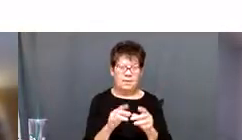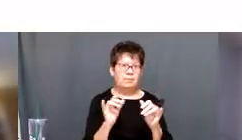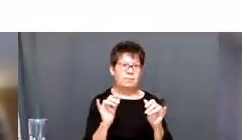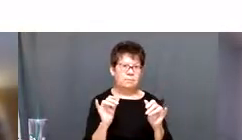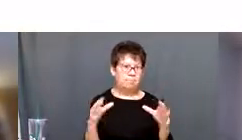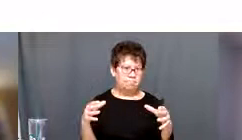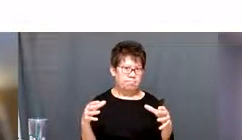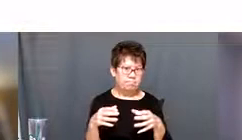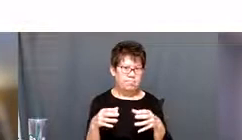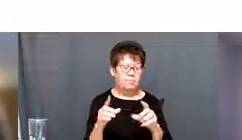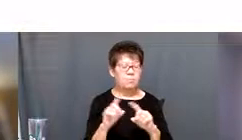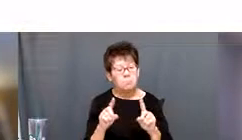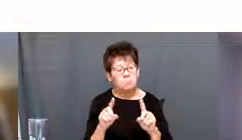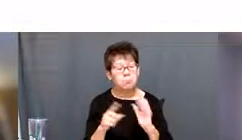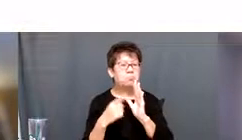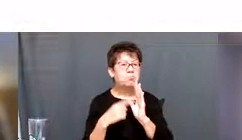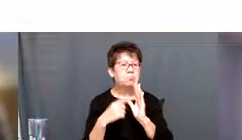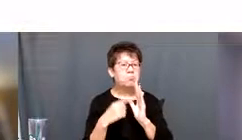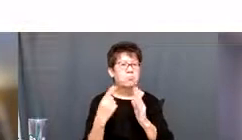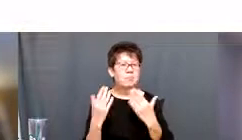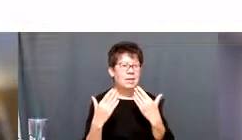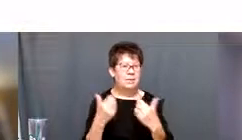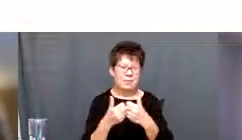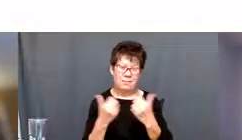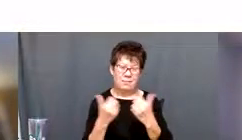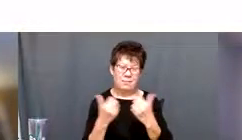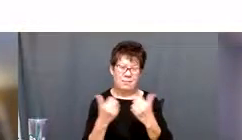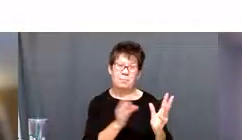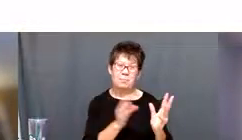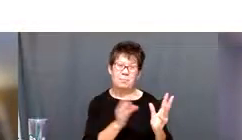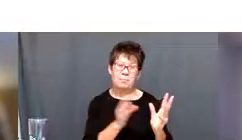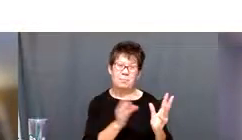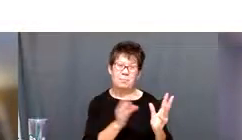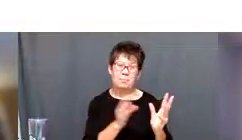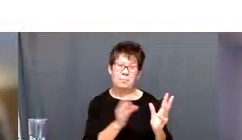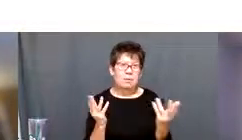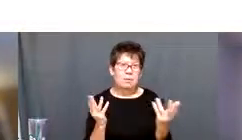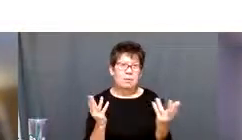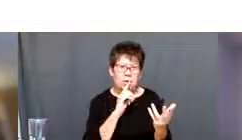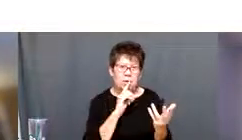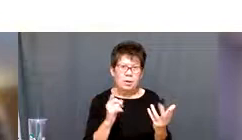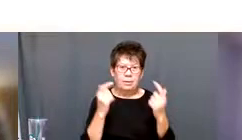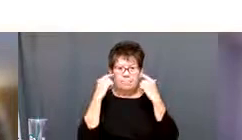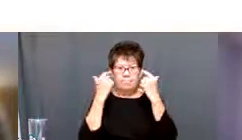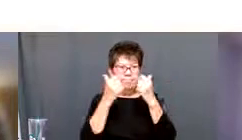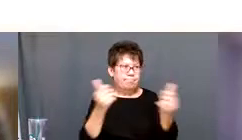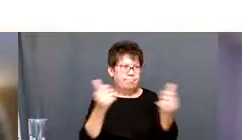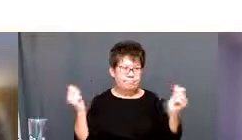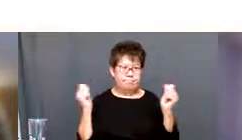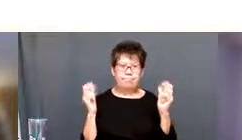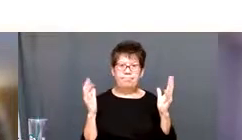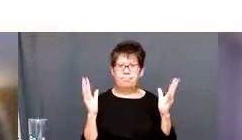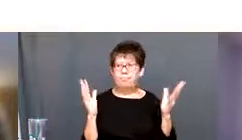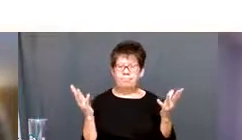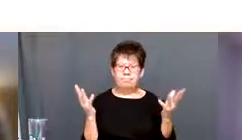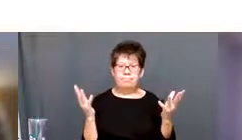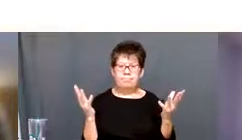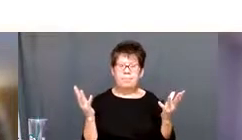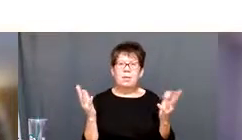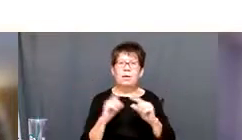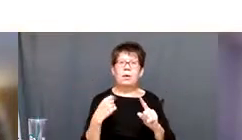together. But in some cases, they may occur separately. It's really going to be up to the individual area, but ideally, we would